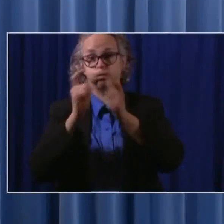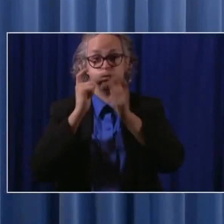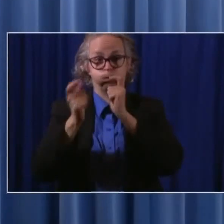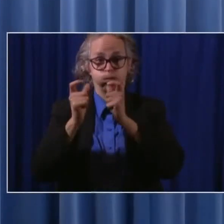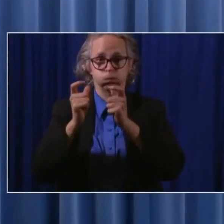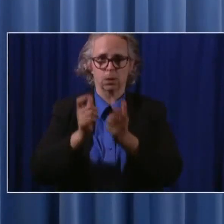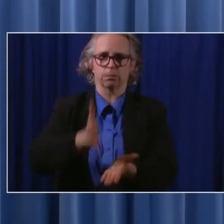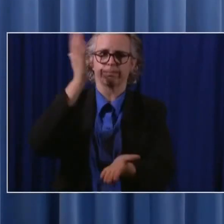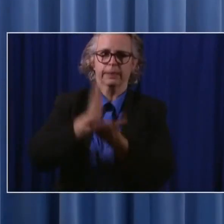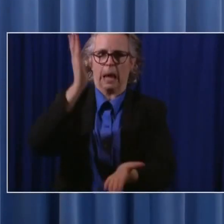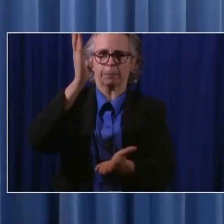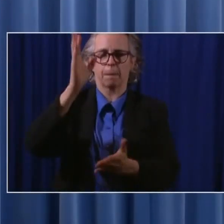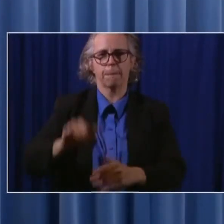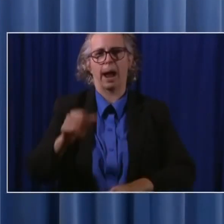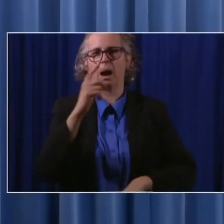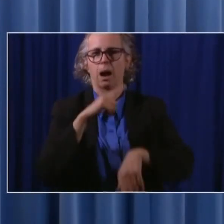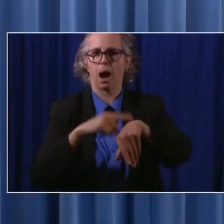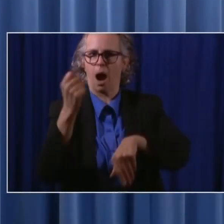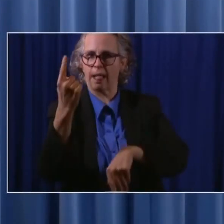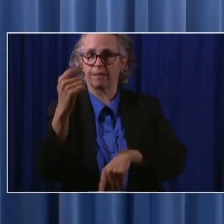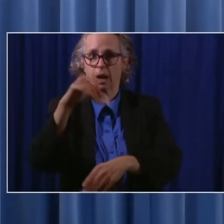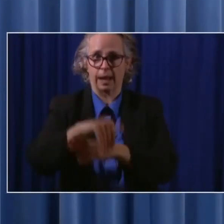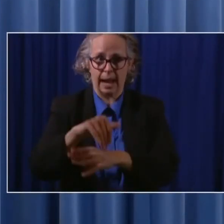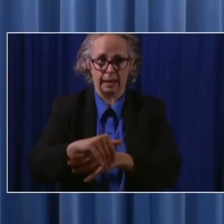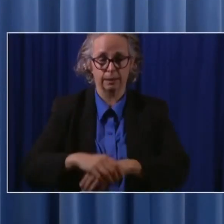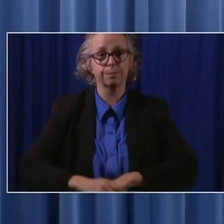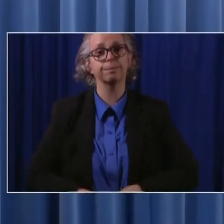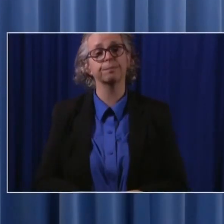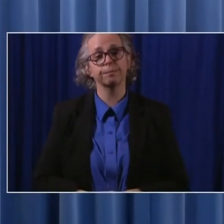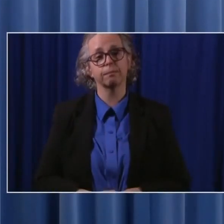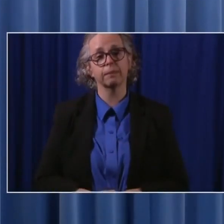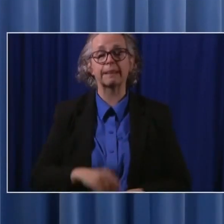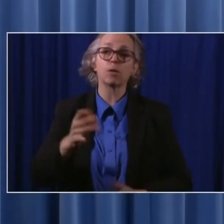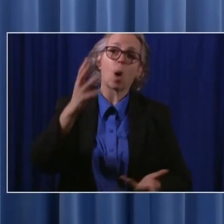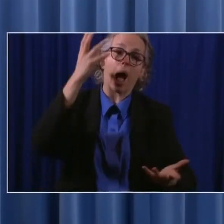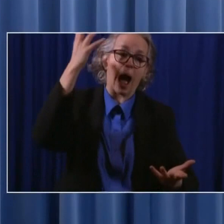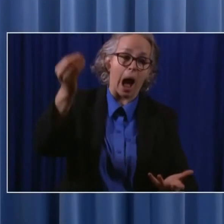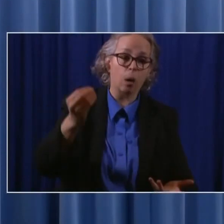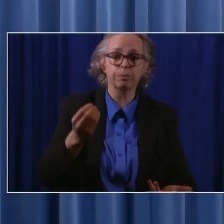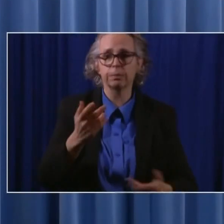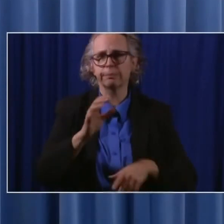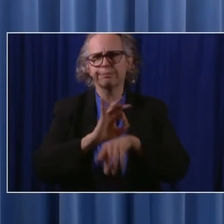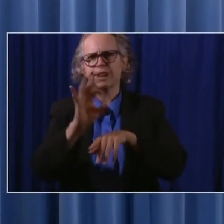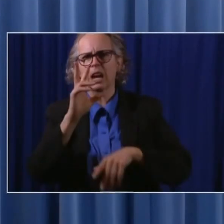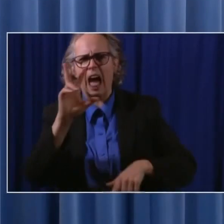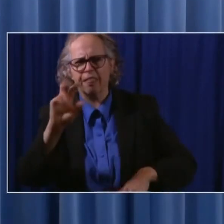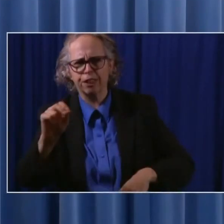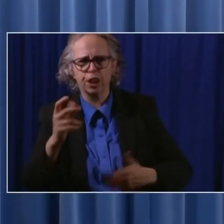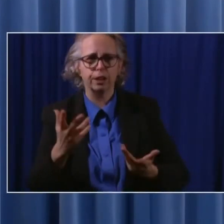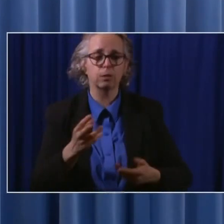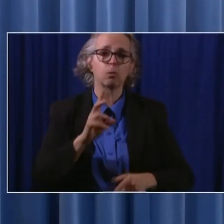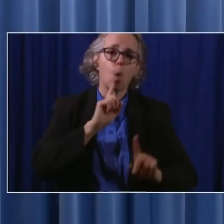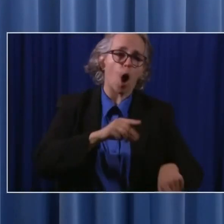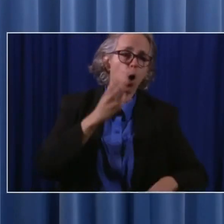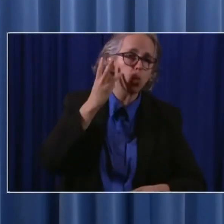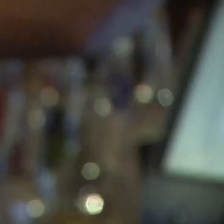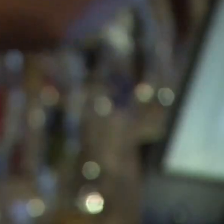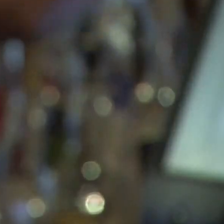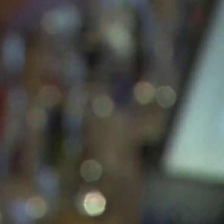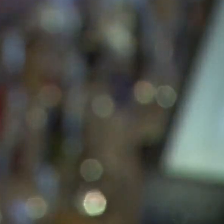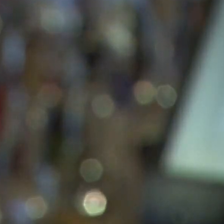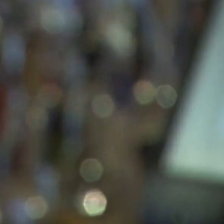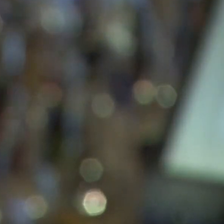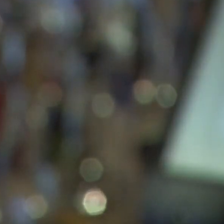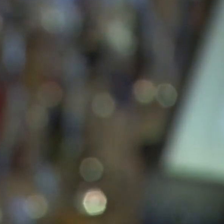out for dinner at 9 30 they order they get their alcohol you get a bottle of wine they could sit there and consume that until 11.